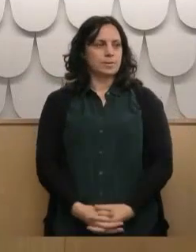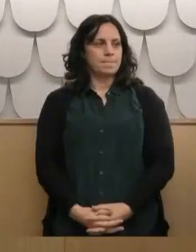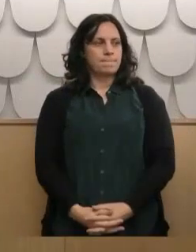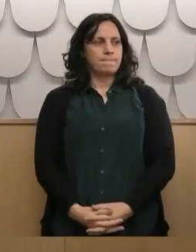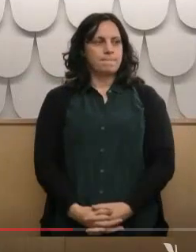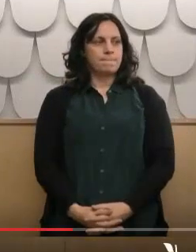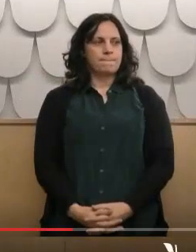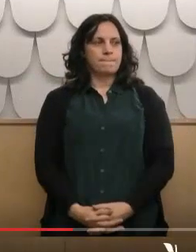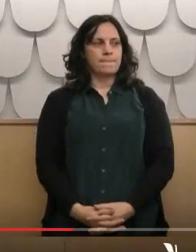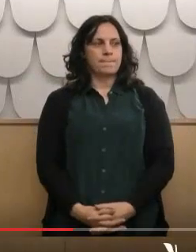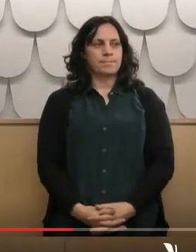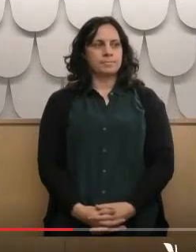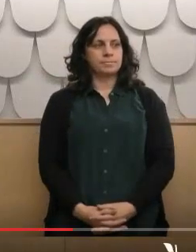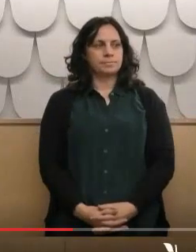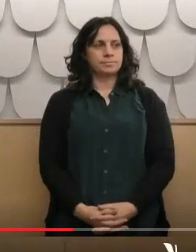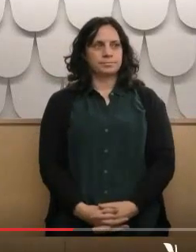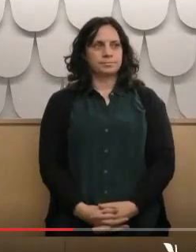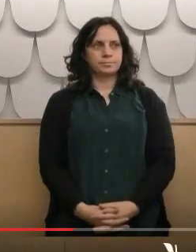Thank you, Ms. Guykid.